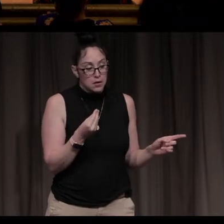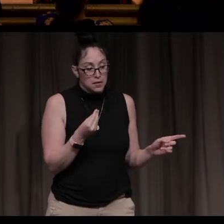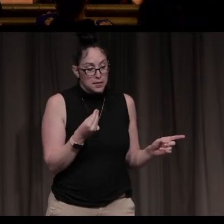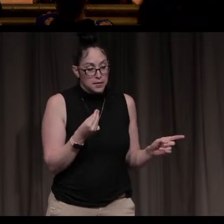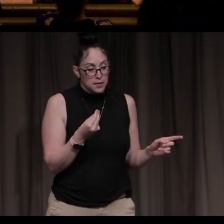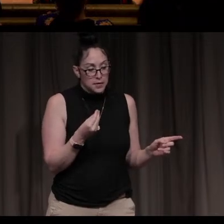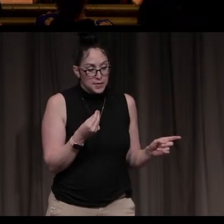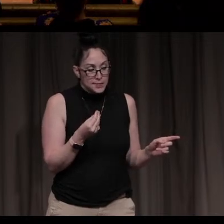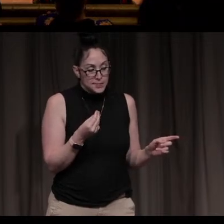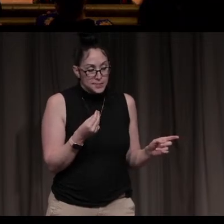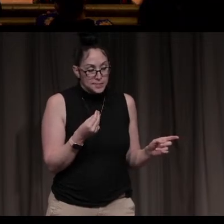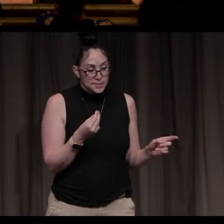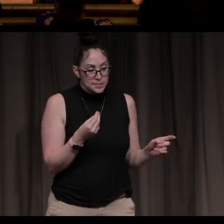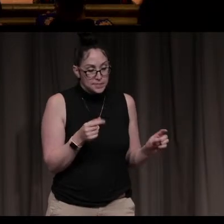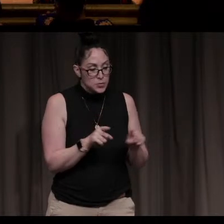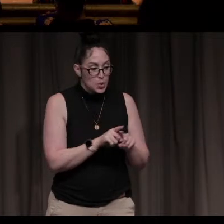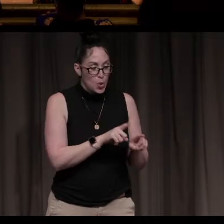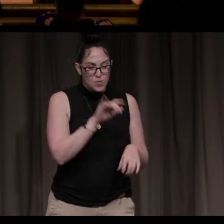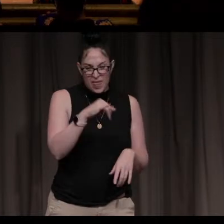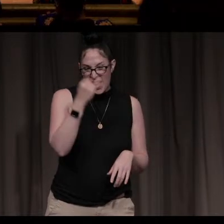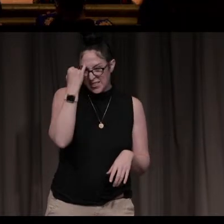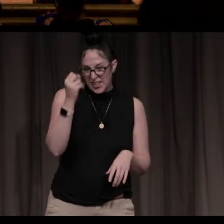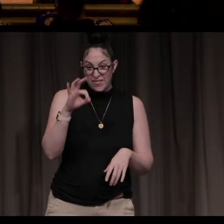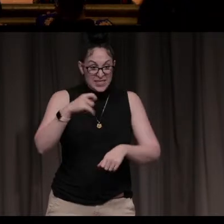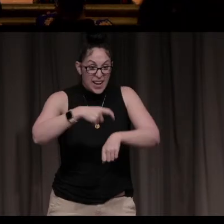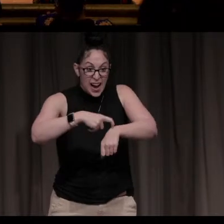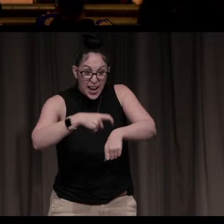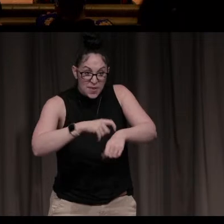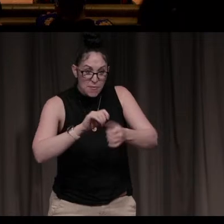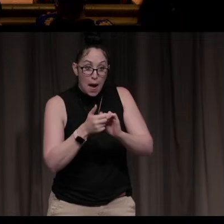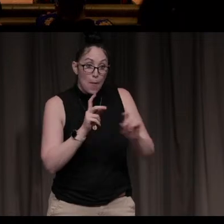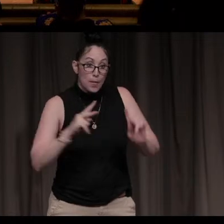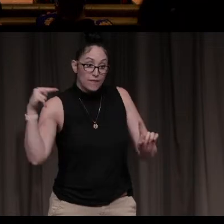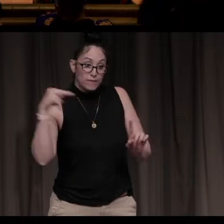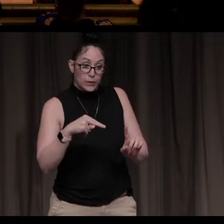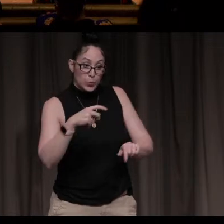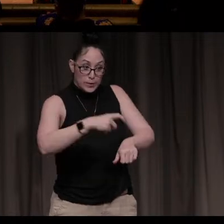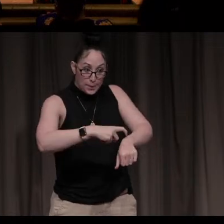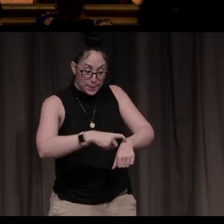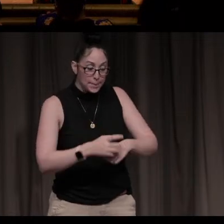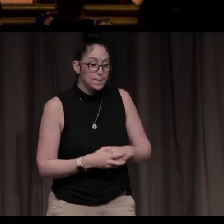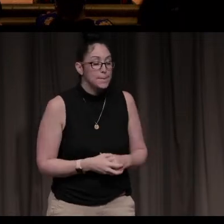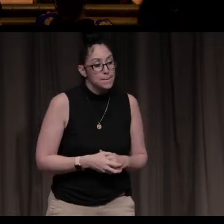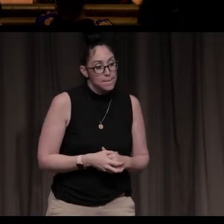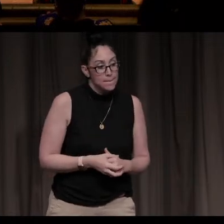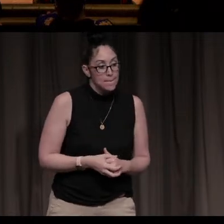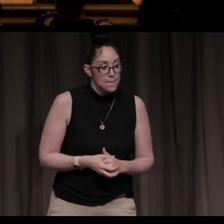to this idea of time and how people understand time. I think we were,